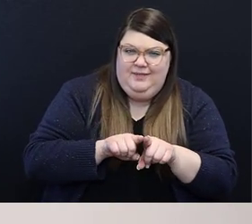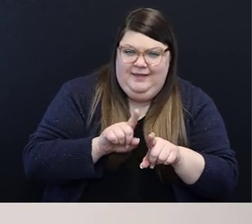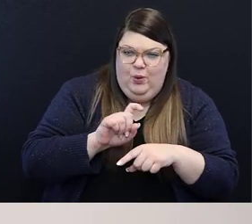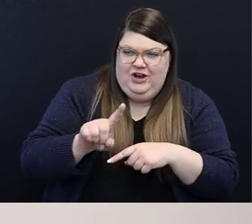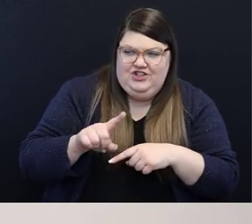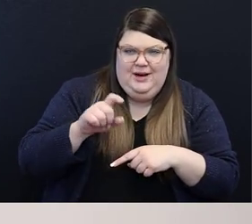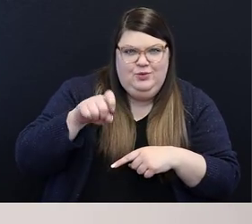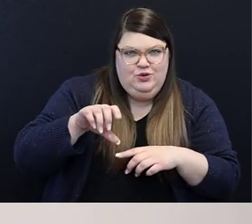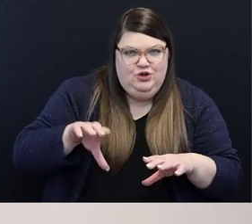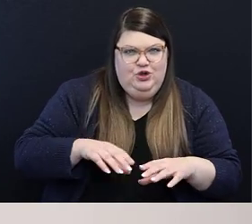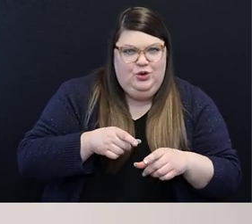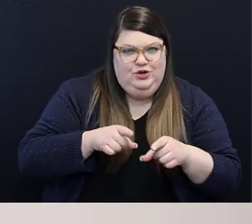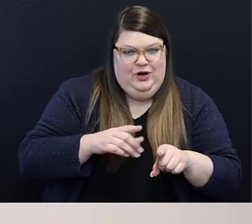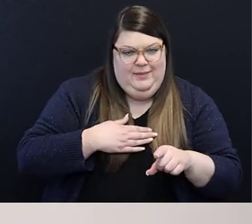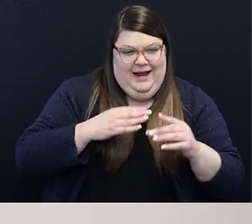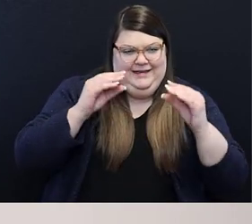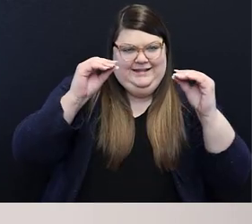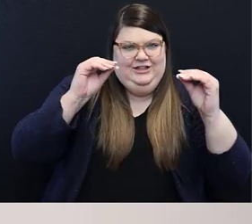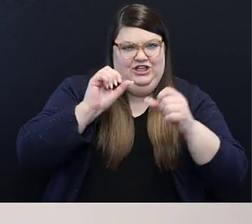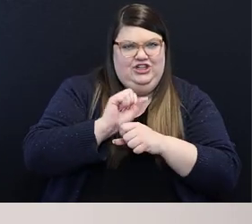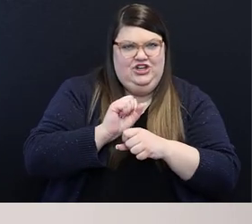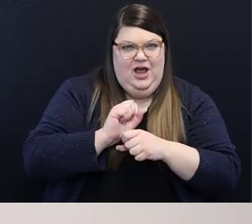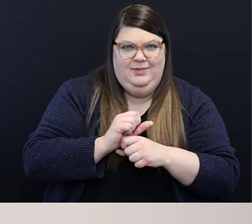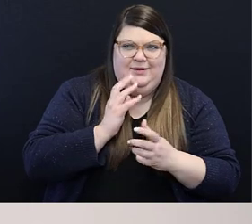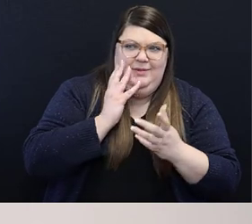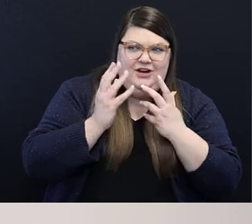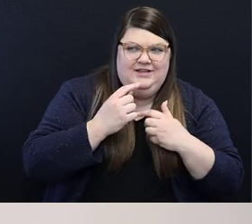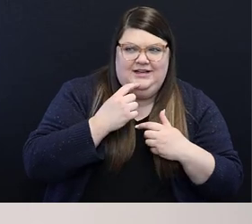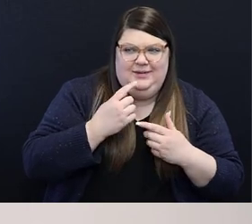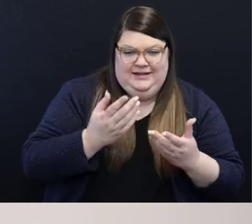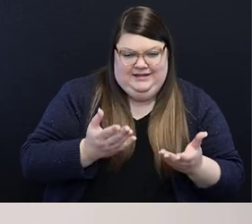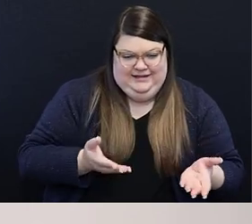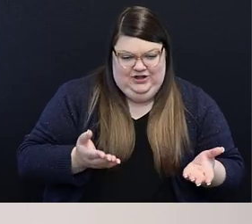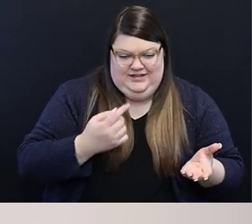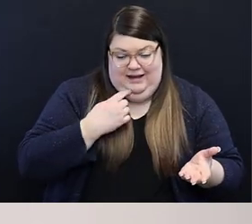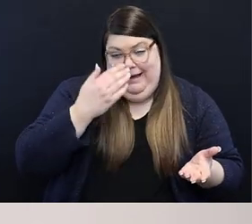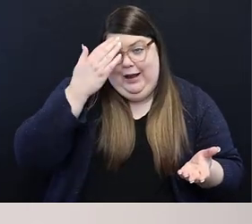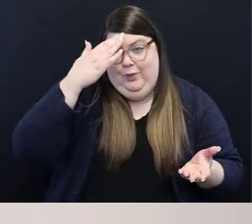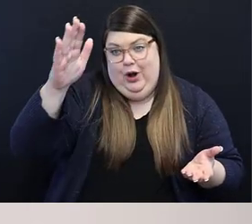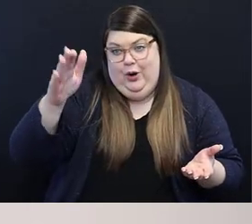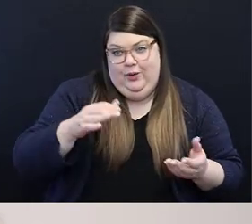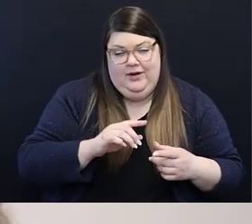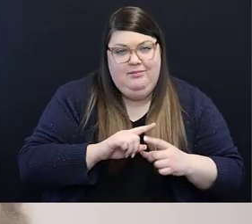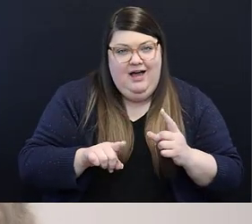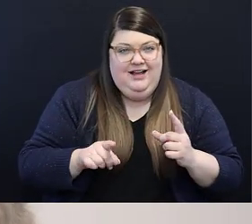teaching job, and it's so embarrassing to be, like, here saying, like, oh, I don't know. But